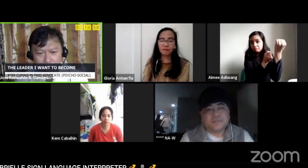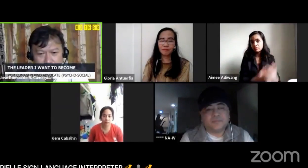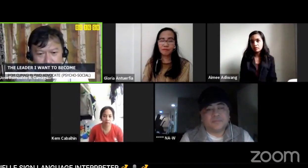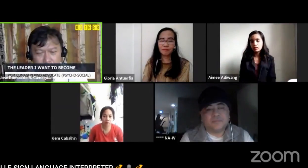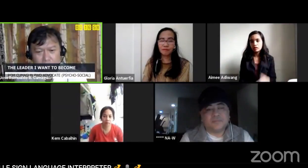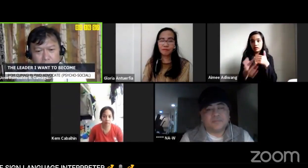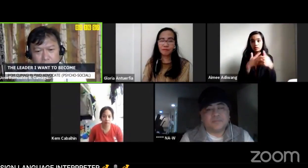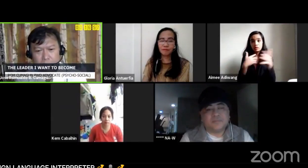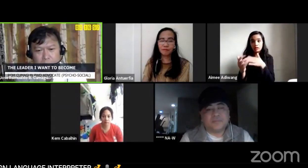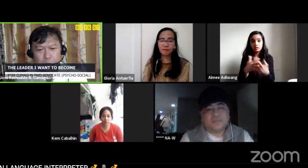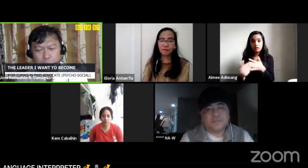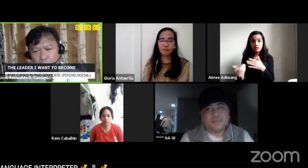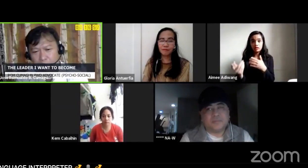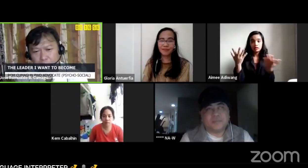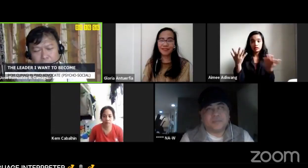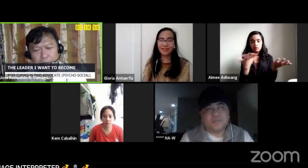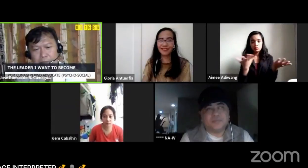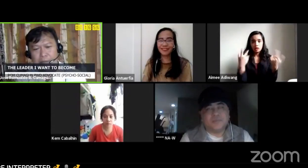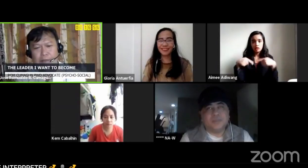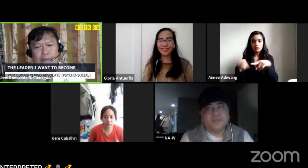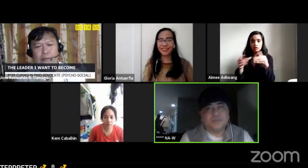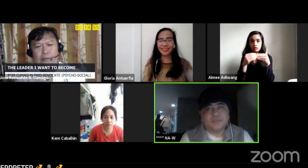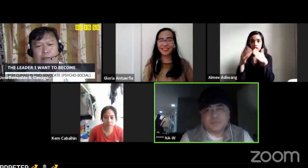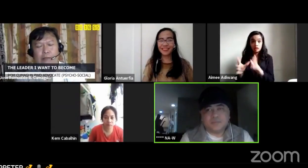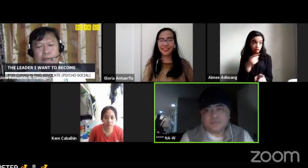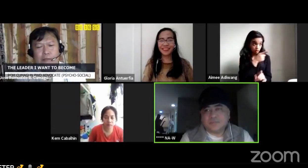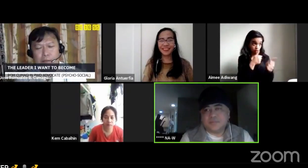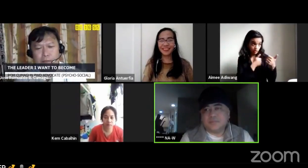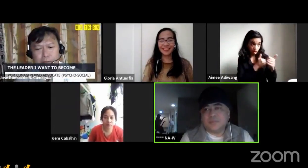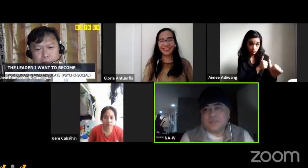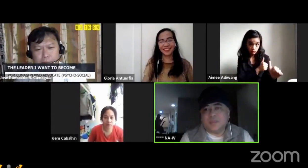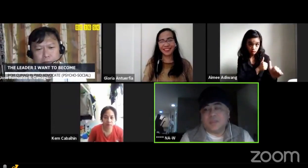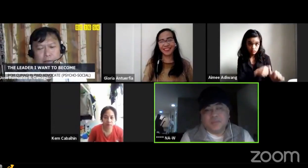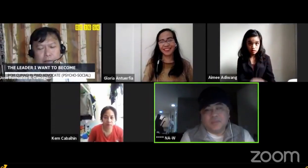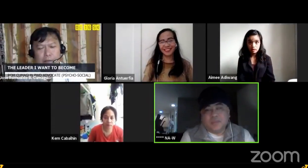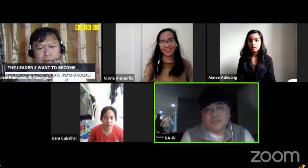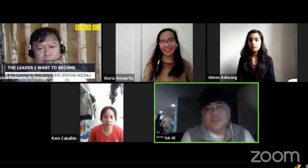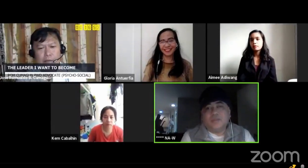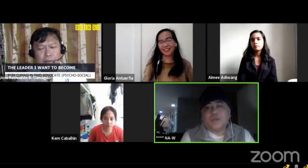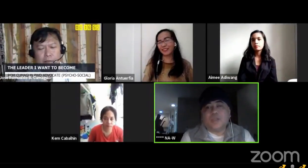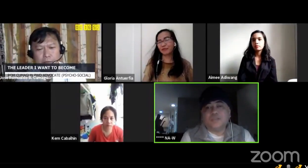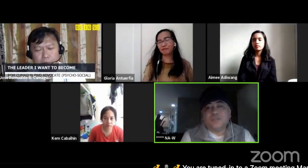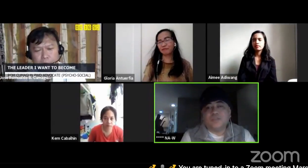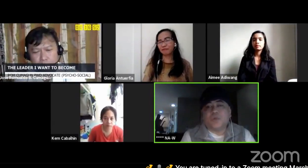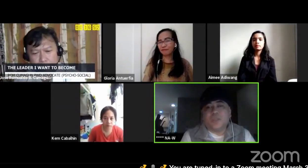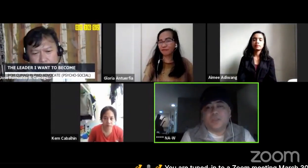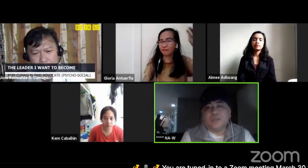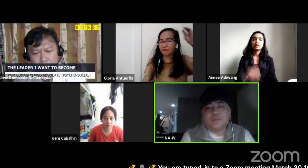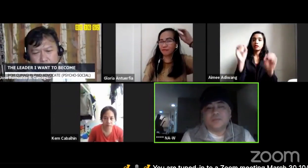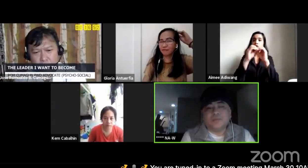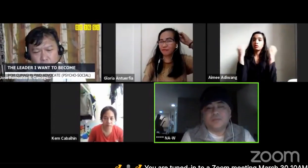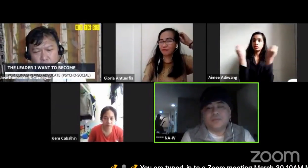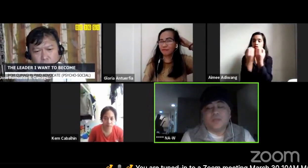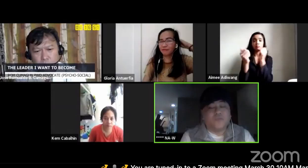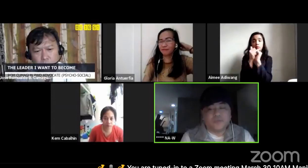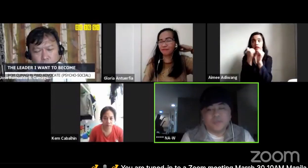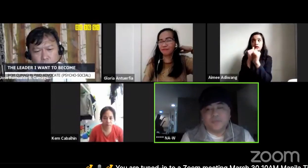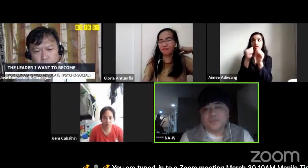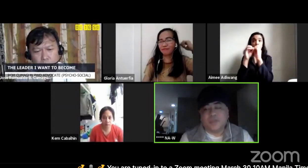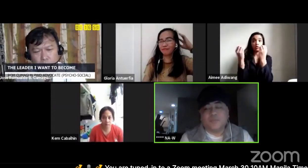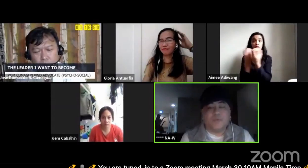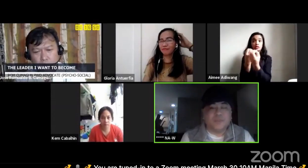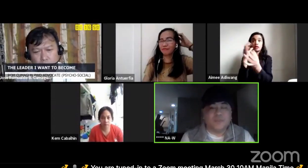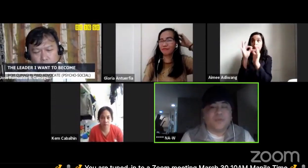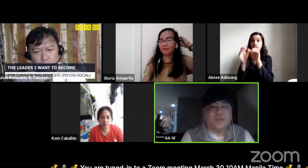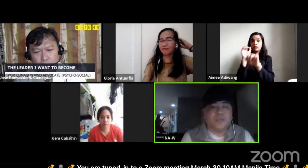Wherever the leader takes you, you will follow. Well, I mean, the organization is working. For